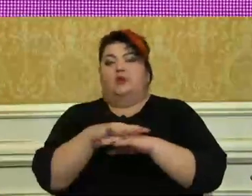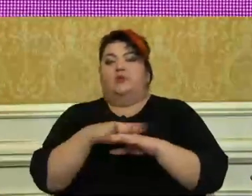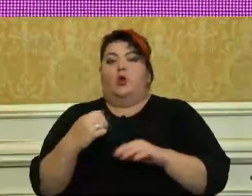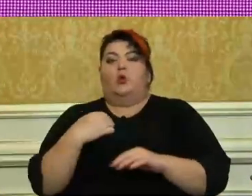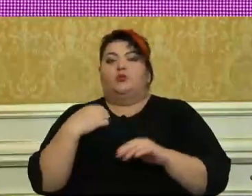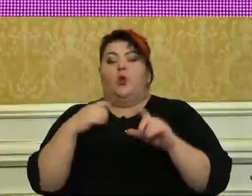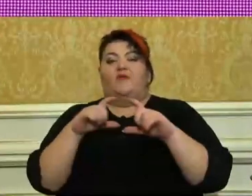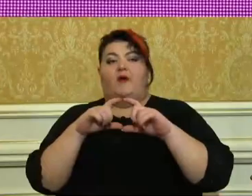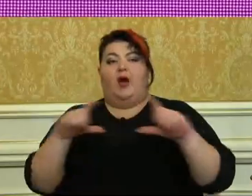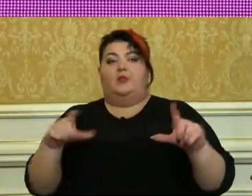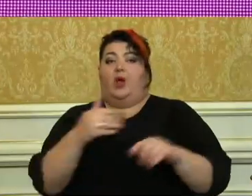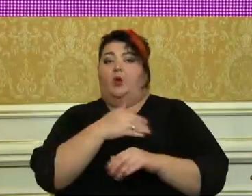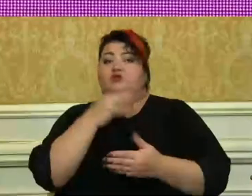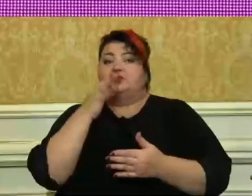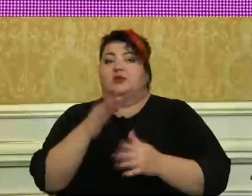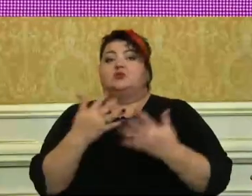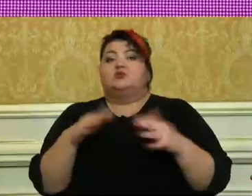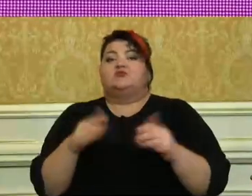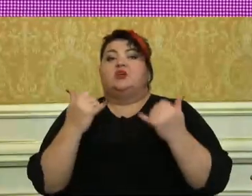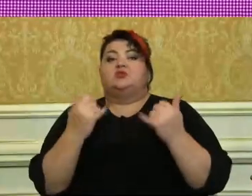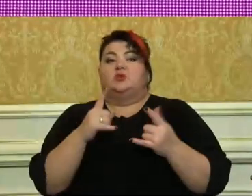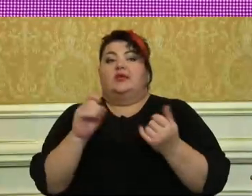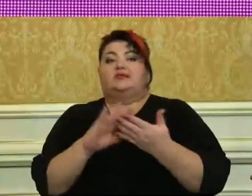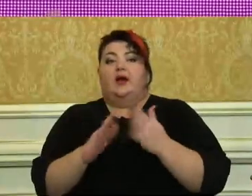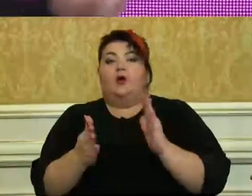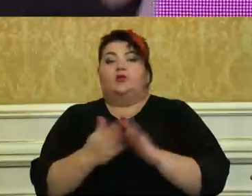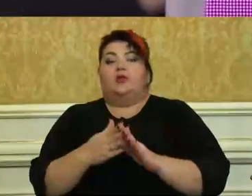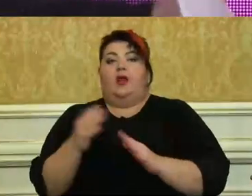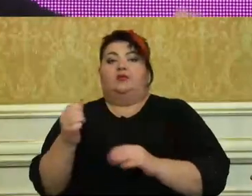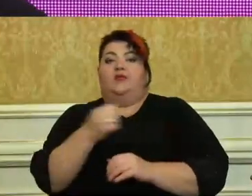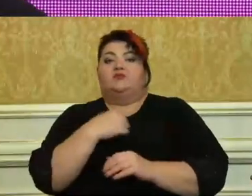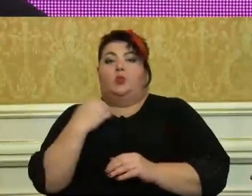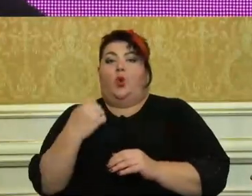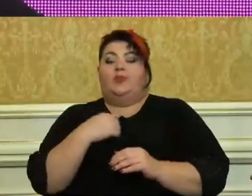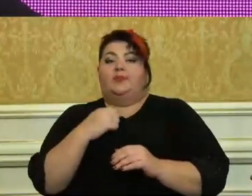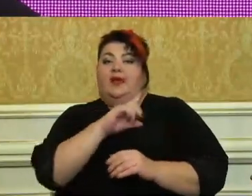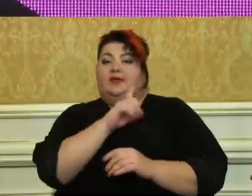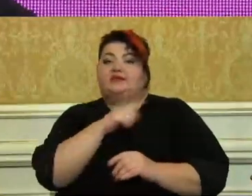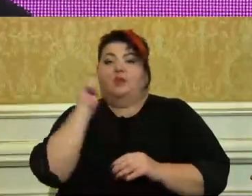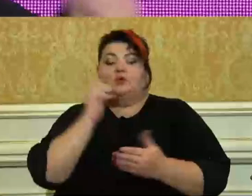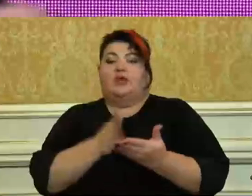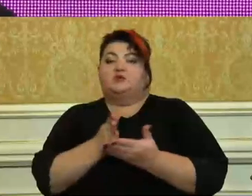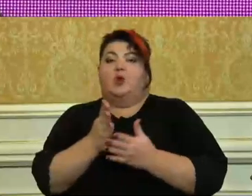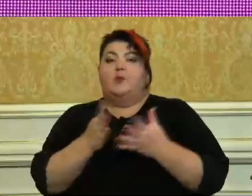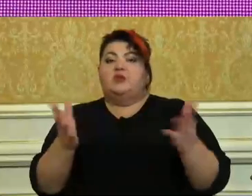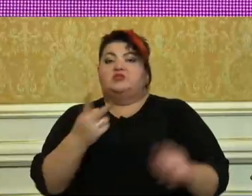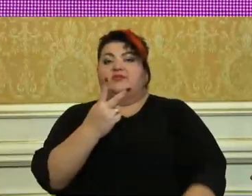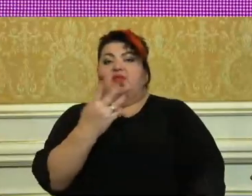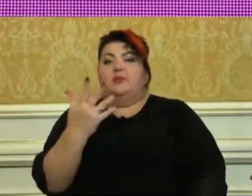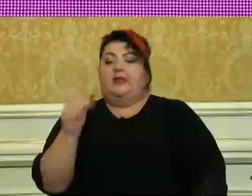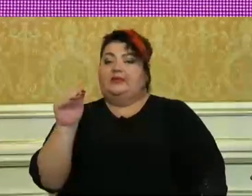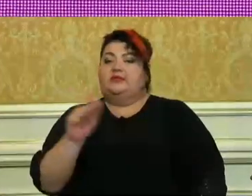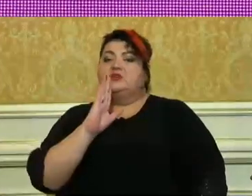serving the Ukrainian nation in the army. And even today, according to my data,